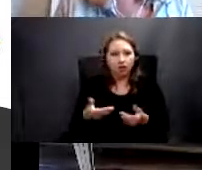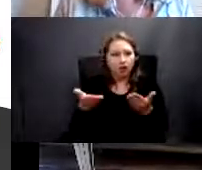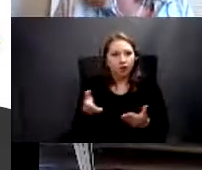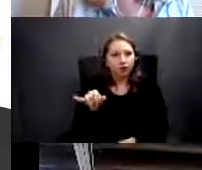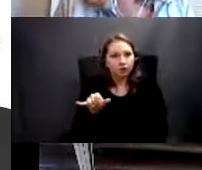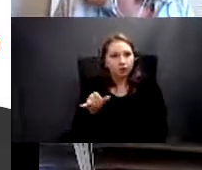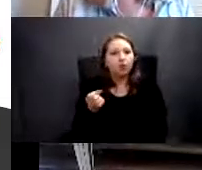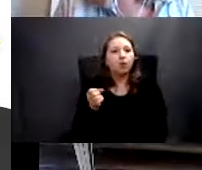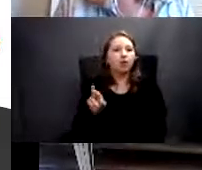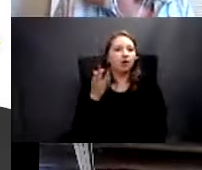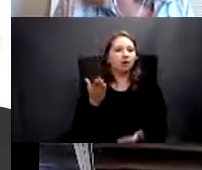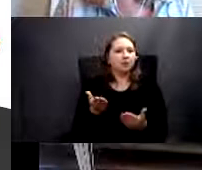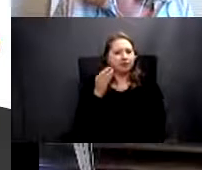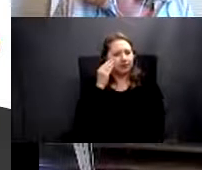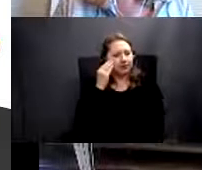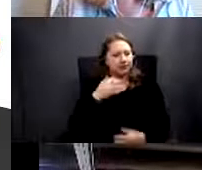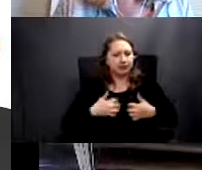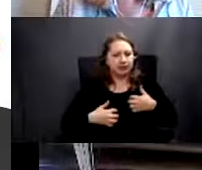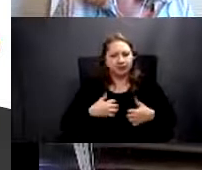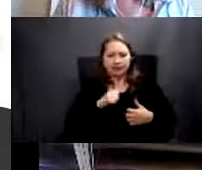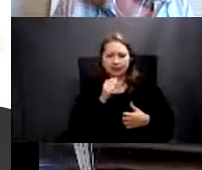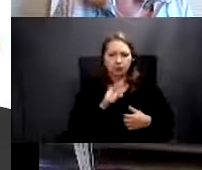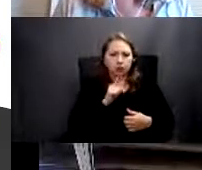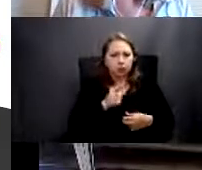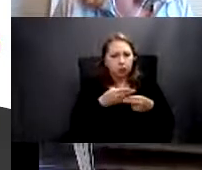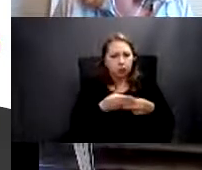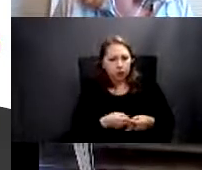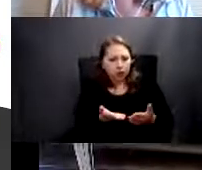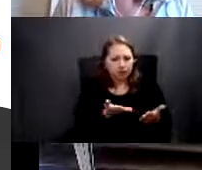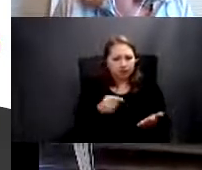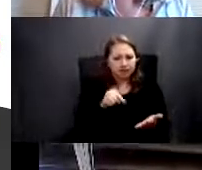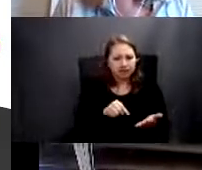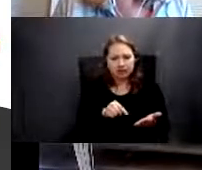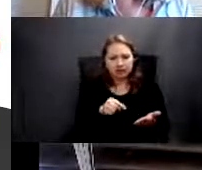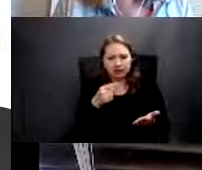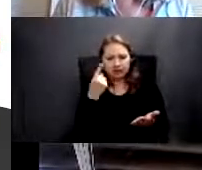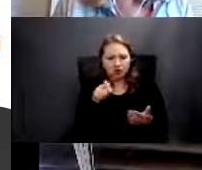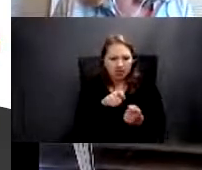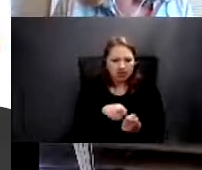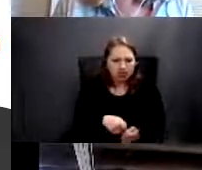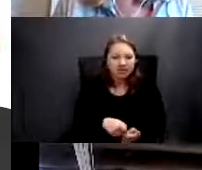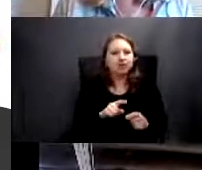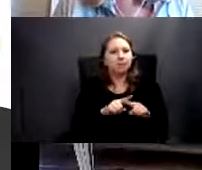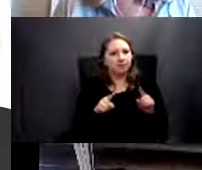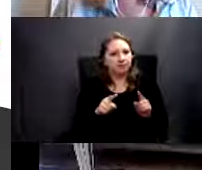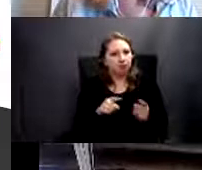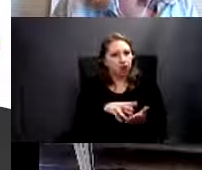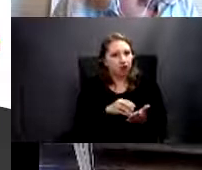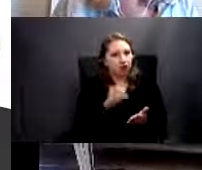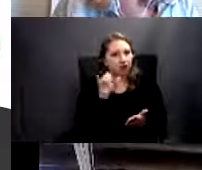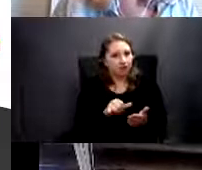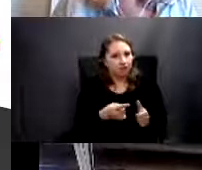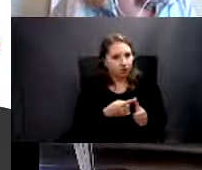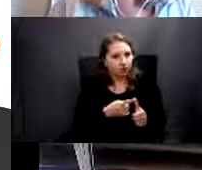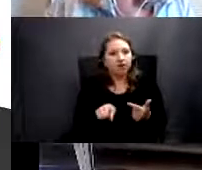be like not sure of what to call your services as far as logistics goes. So finding out what that is.